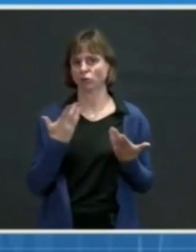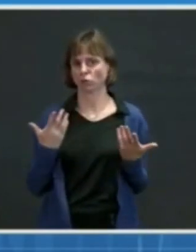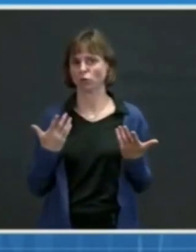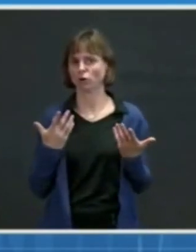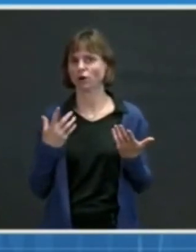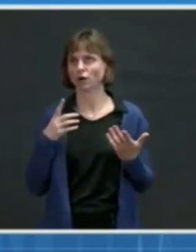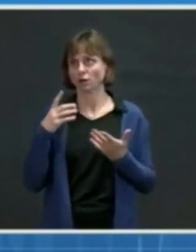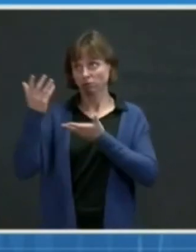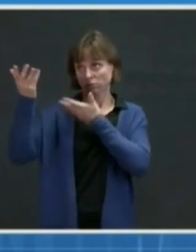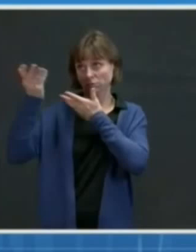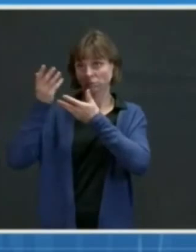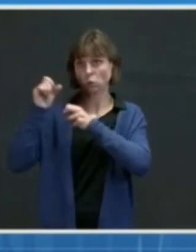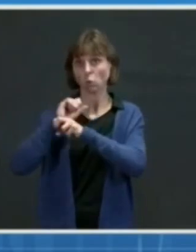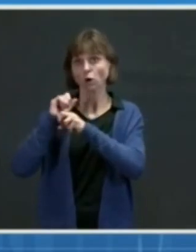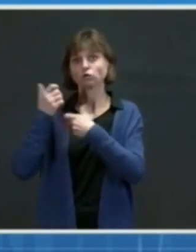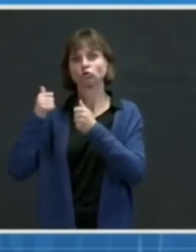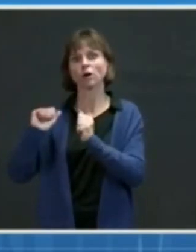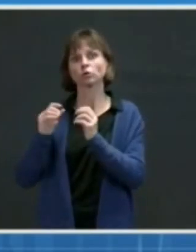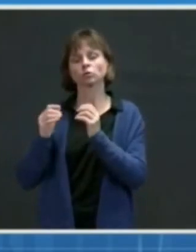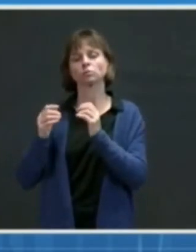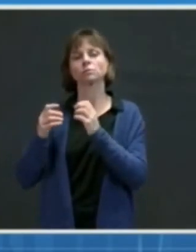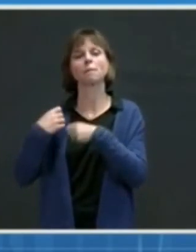delivery schedule.